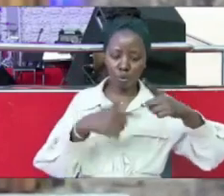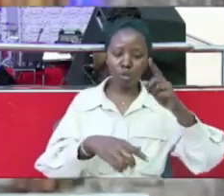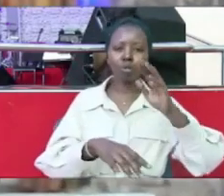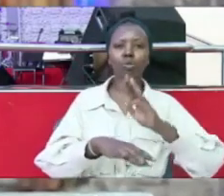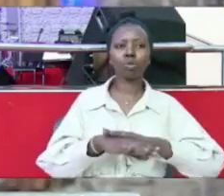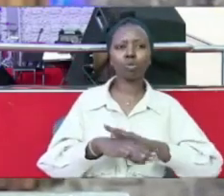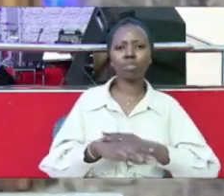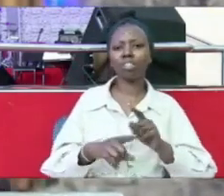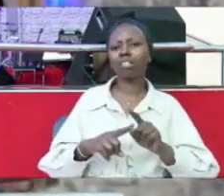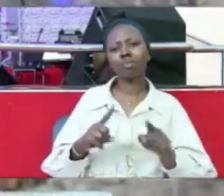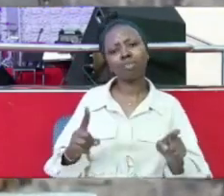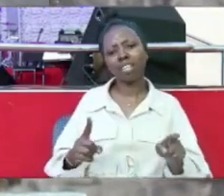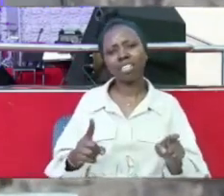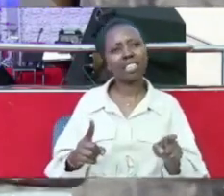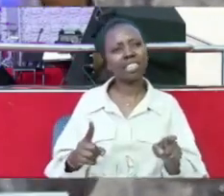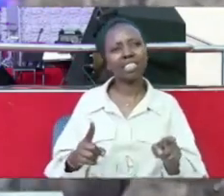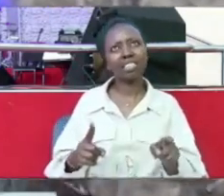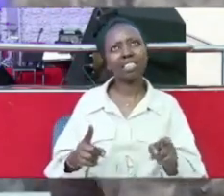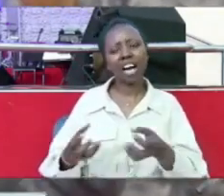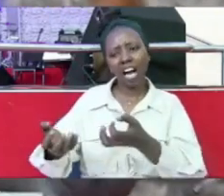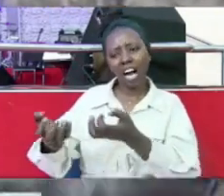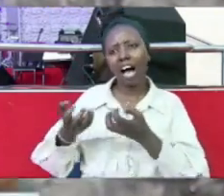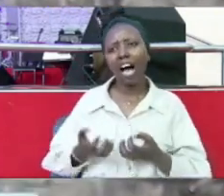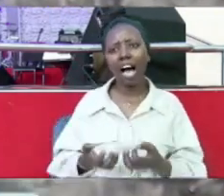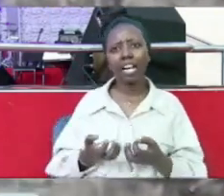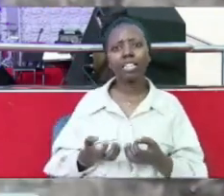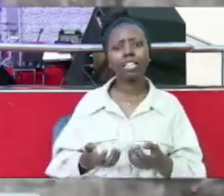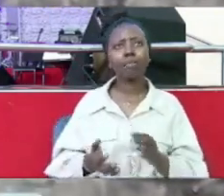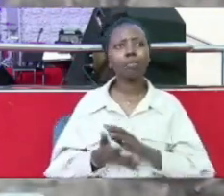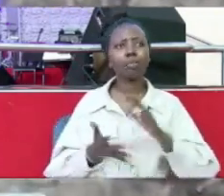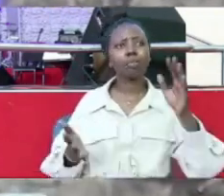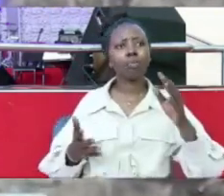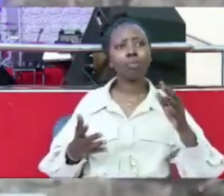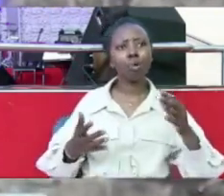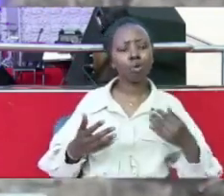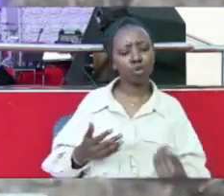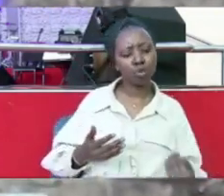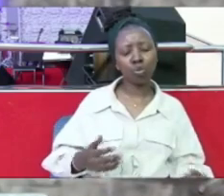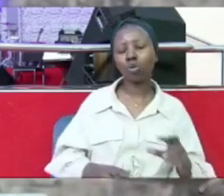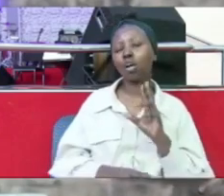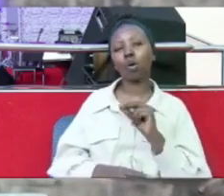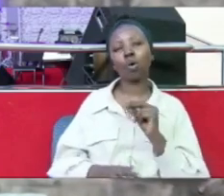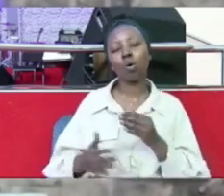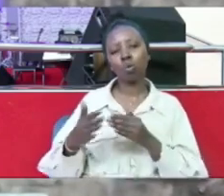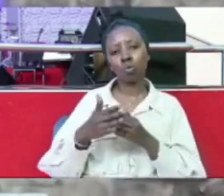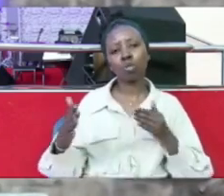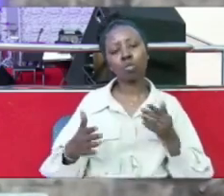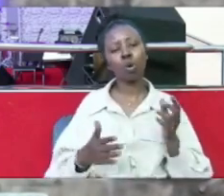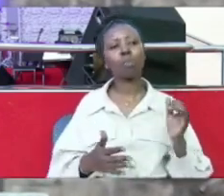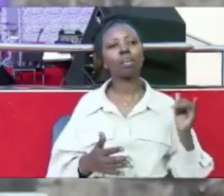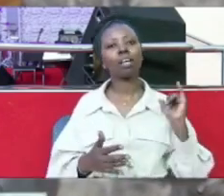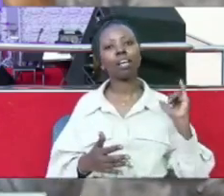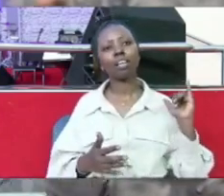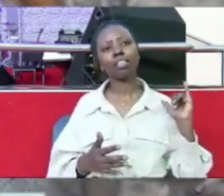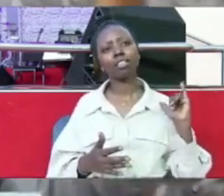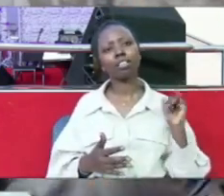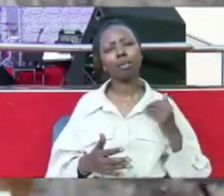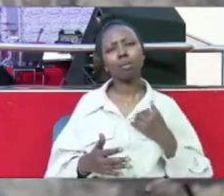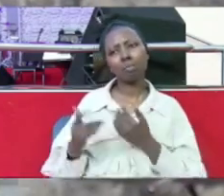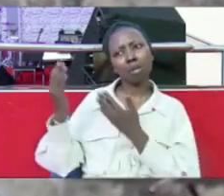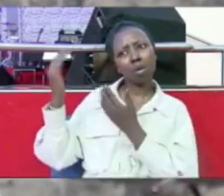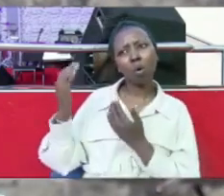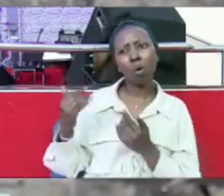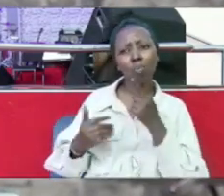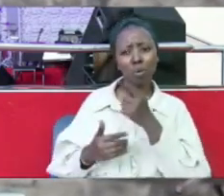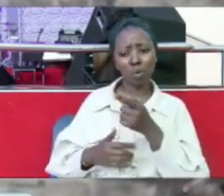But unfortunately, we are not taking more sleeps. We stopped that yesterday. I hope, I wish you could have come